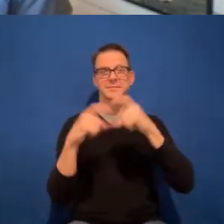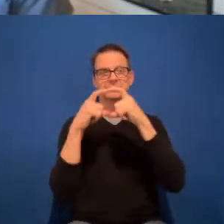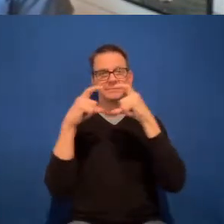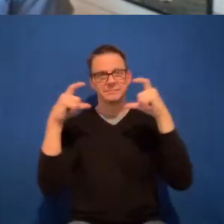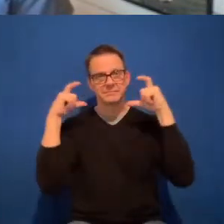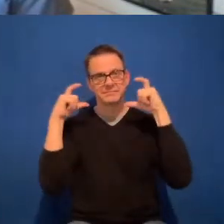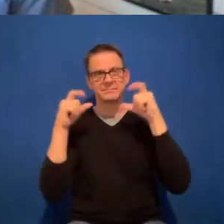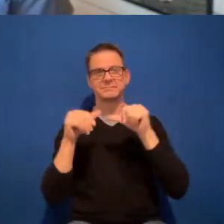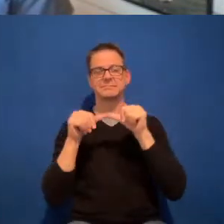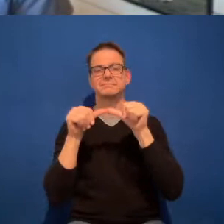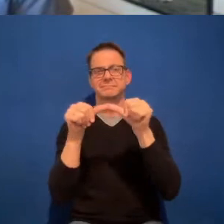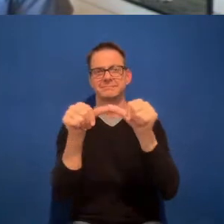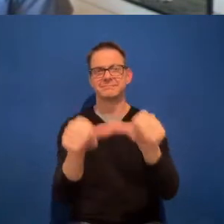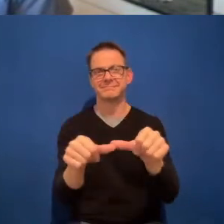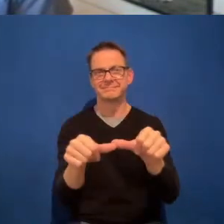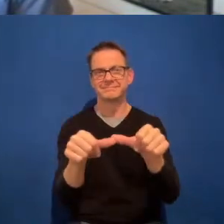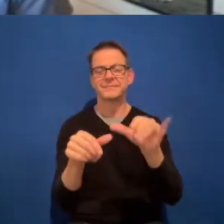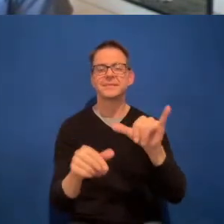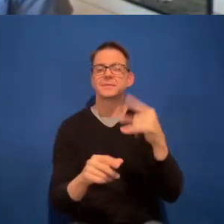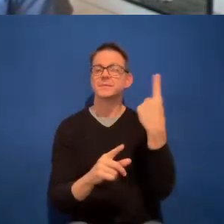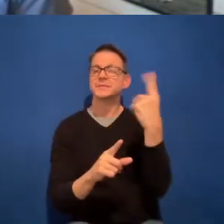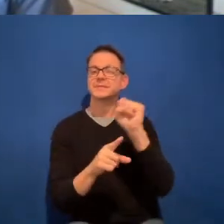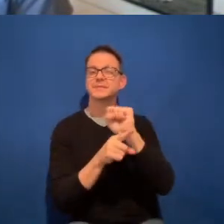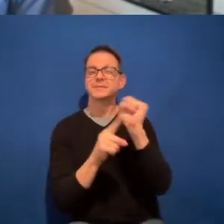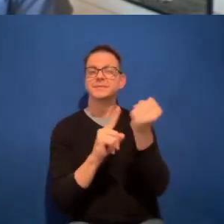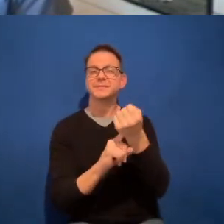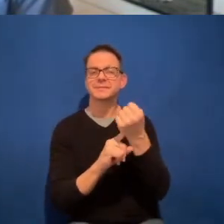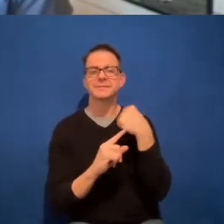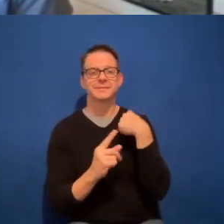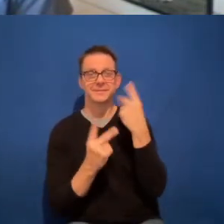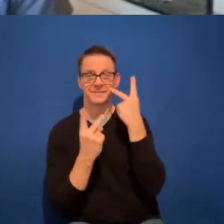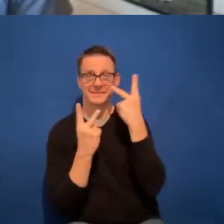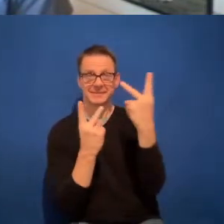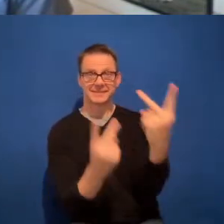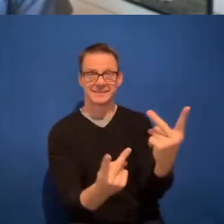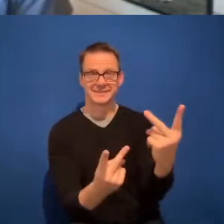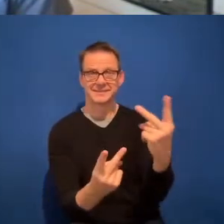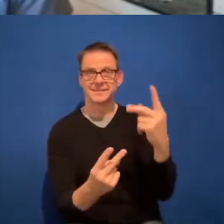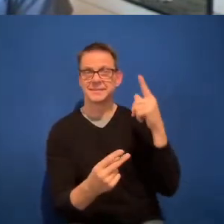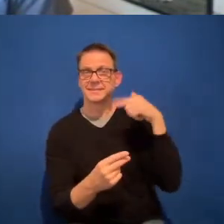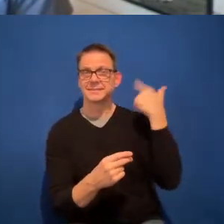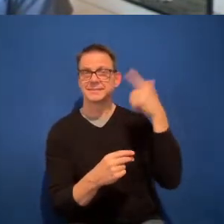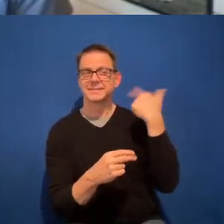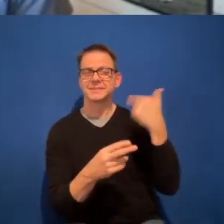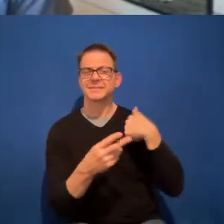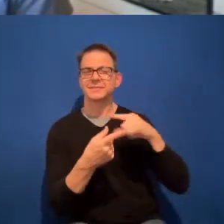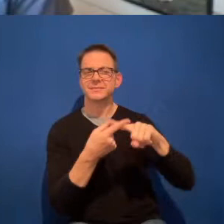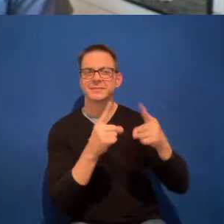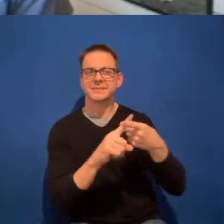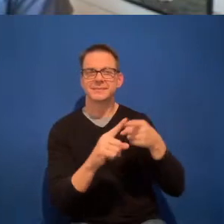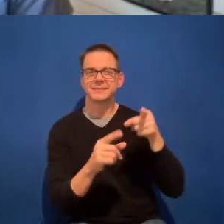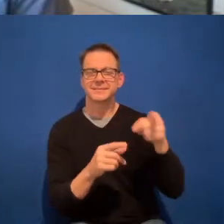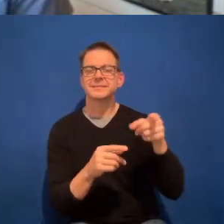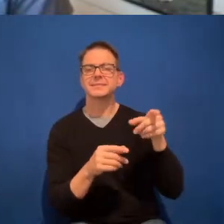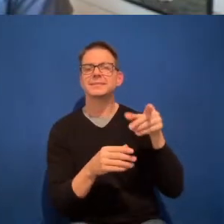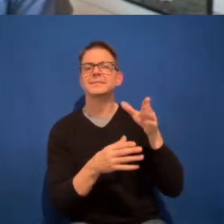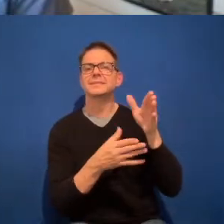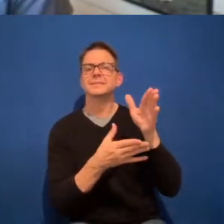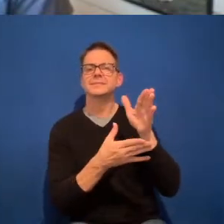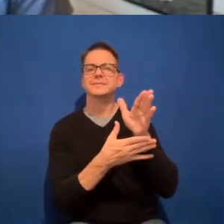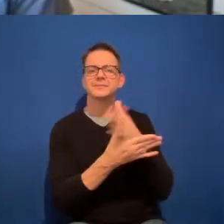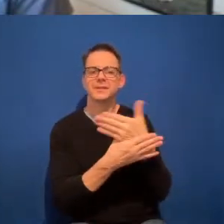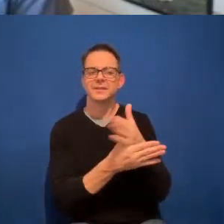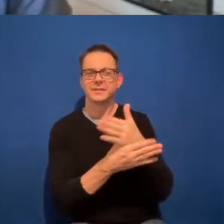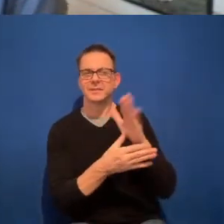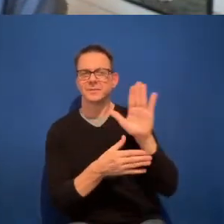We shared spaces. I visited some friends in London, and when we were in Scotland, we had a shared accommodation as well. And in those